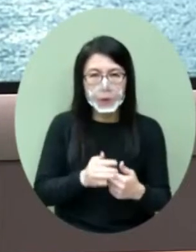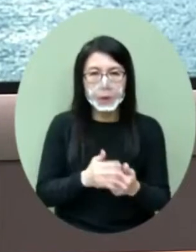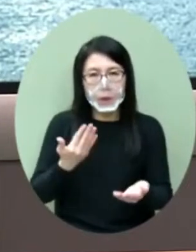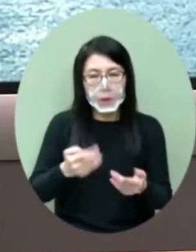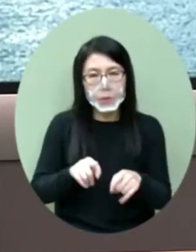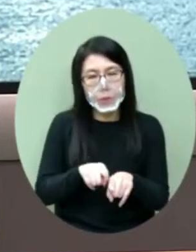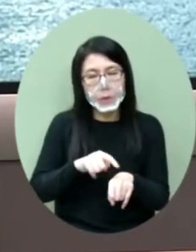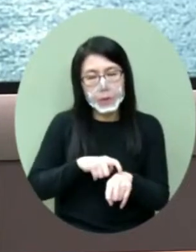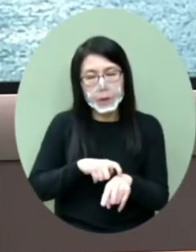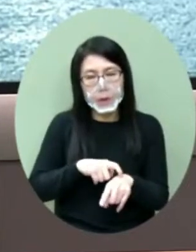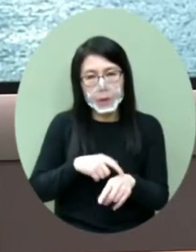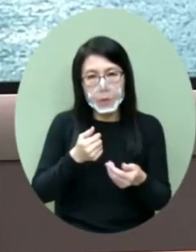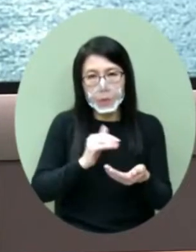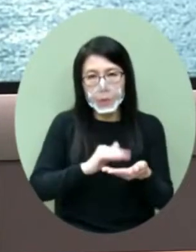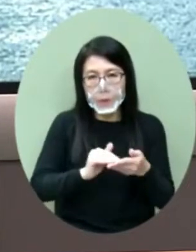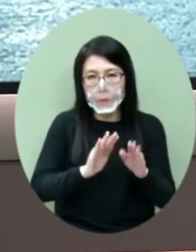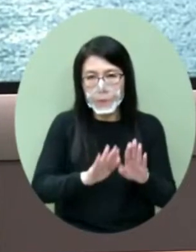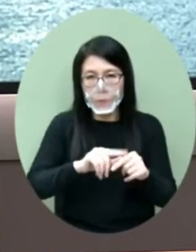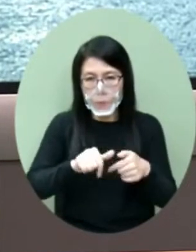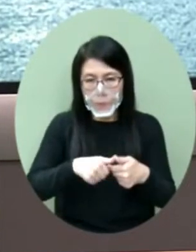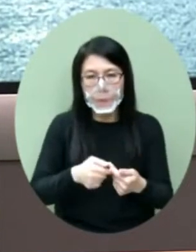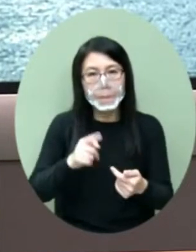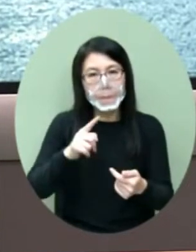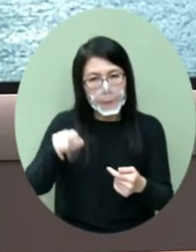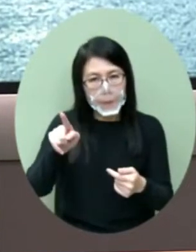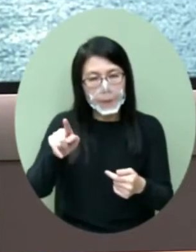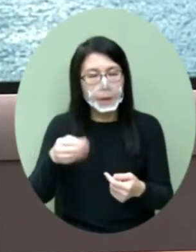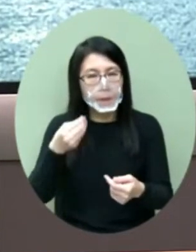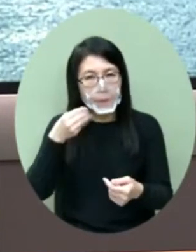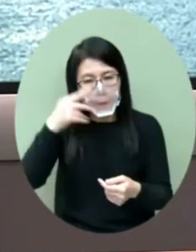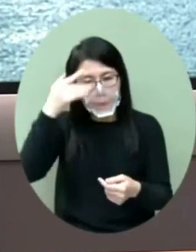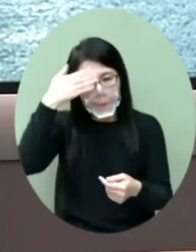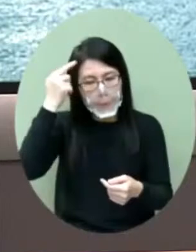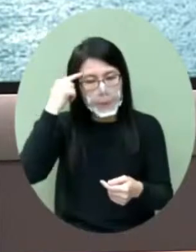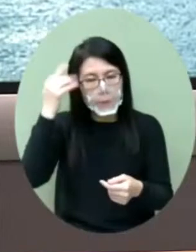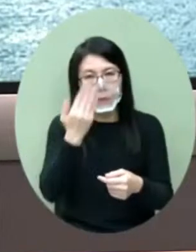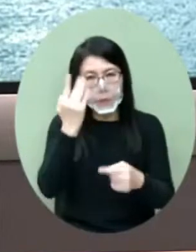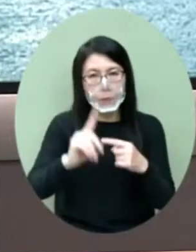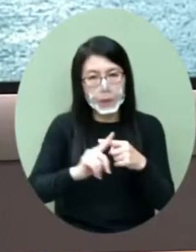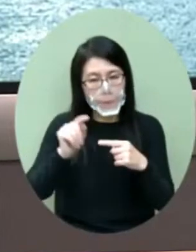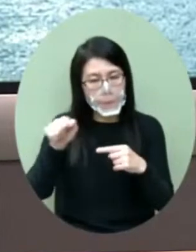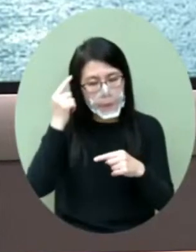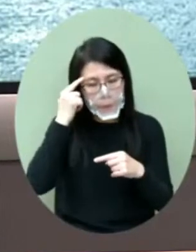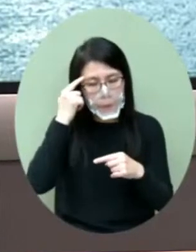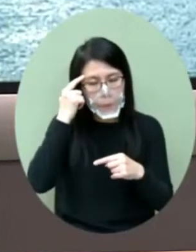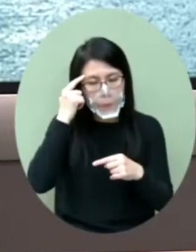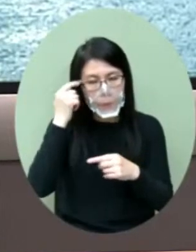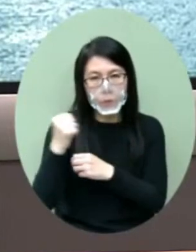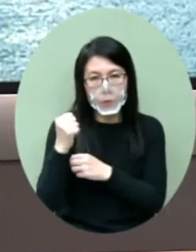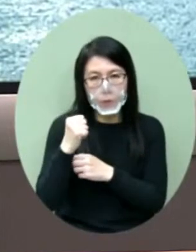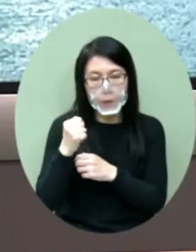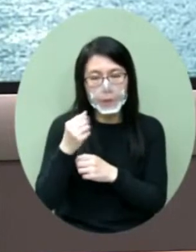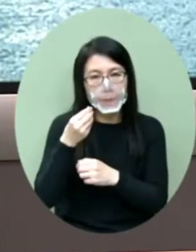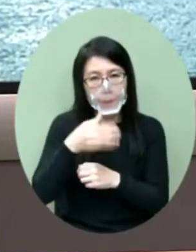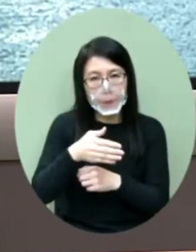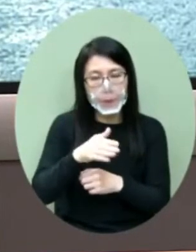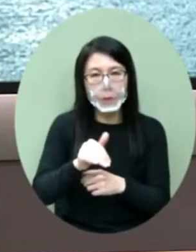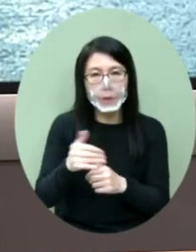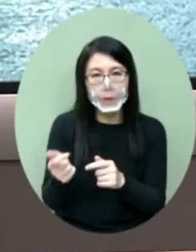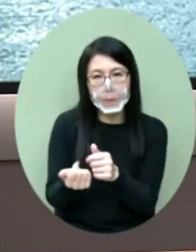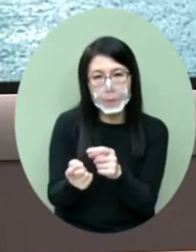we'll ask the parent what they would like to do, and with the approval given by